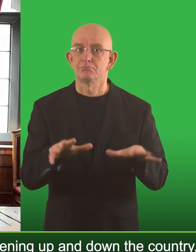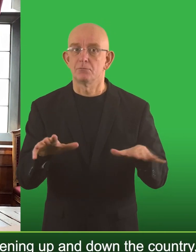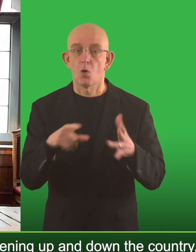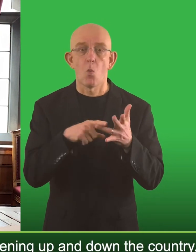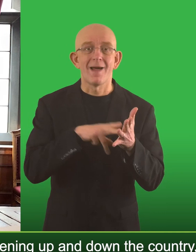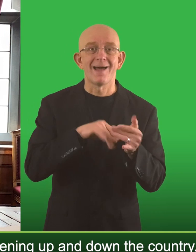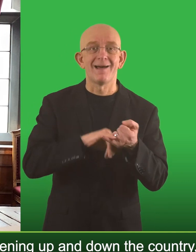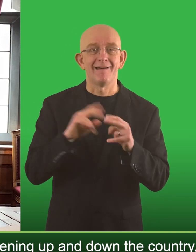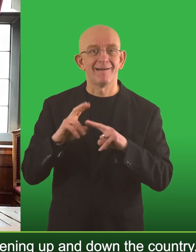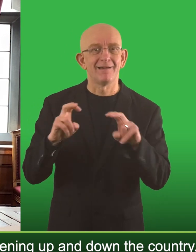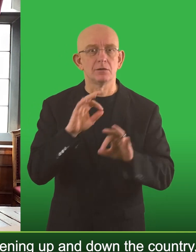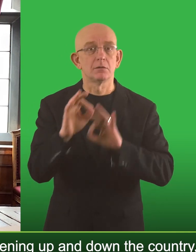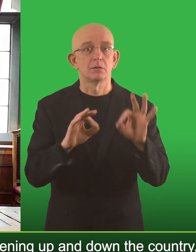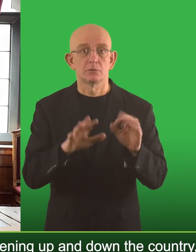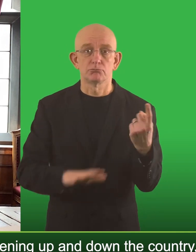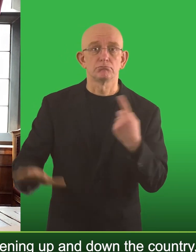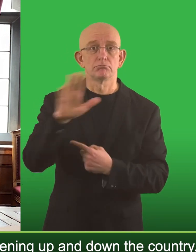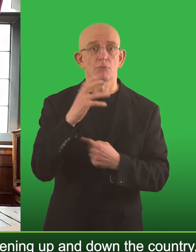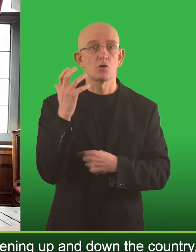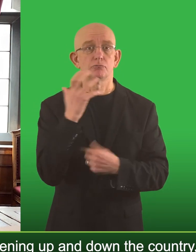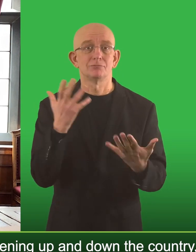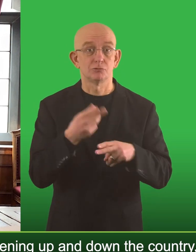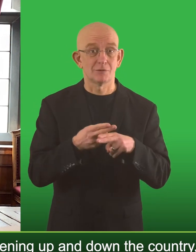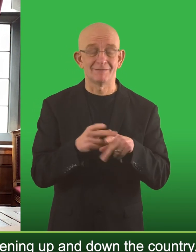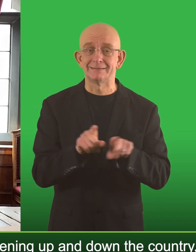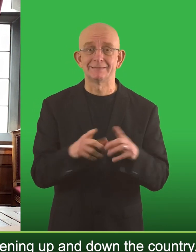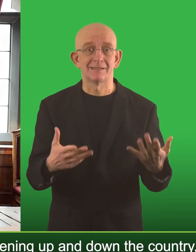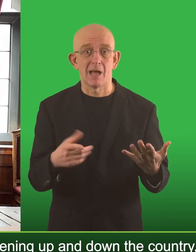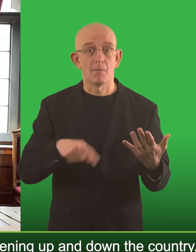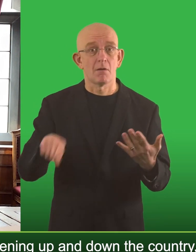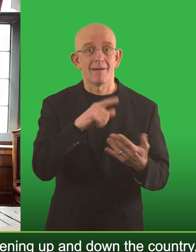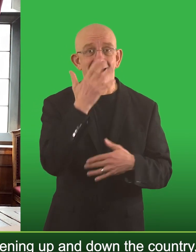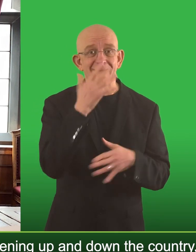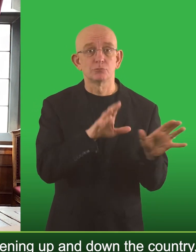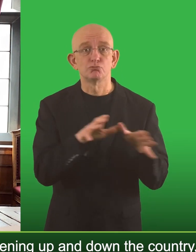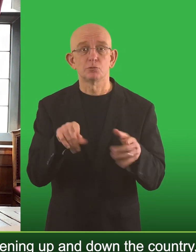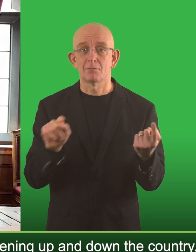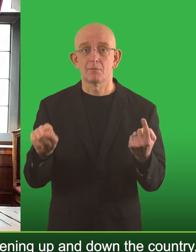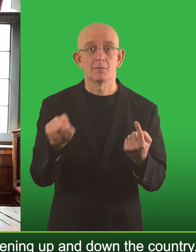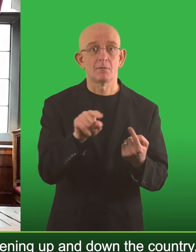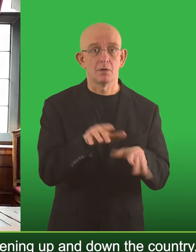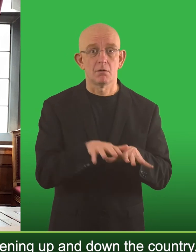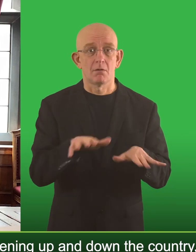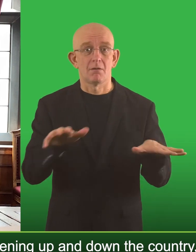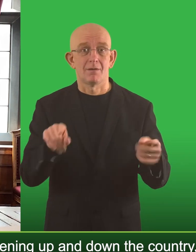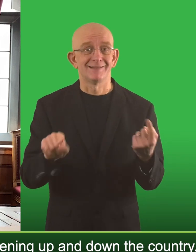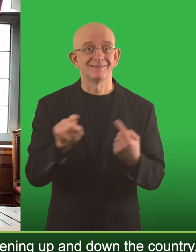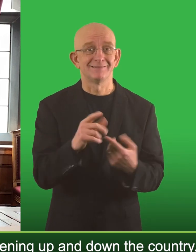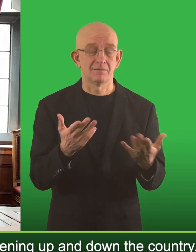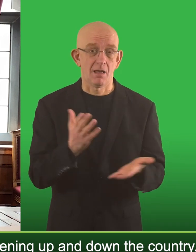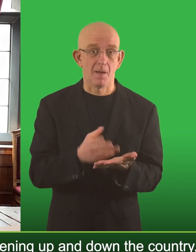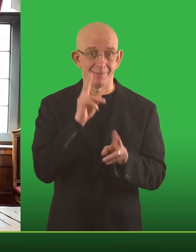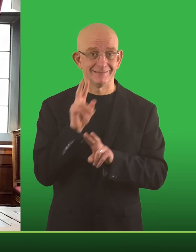at the ONS infection survey. That's happening up and down the country. Sheffield is clearly no exception to that. Happening